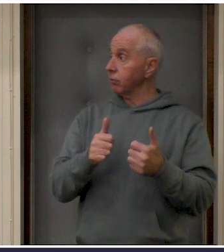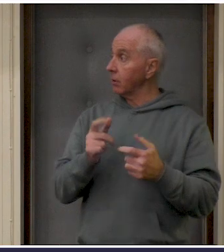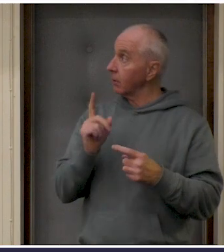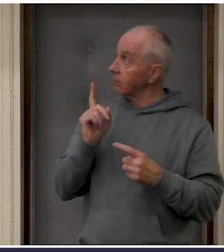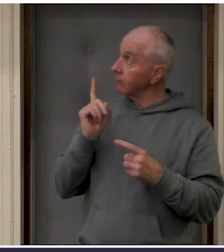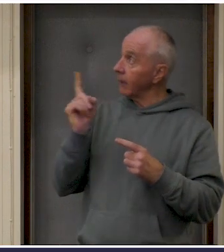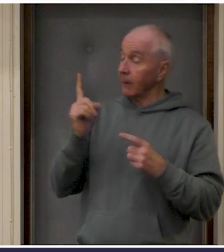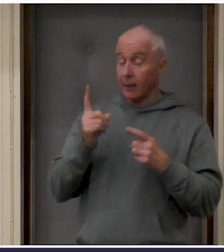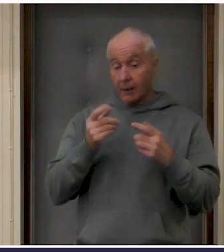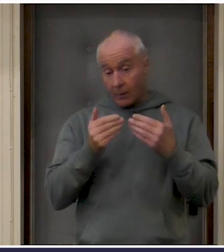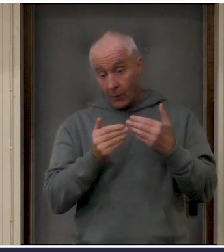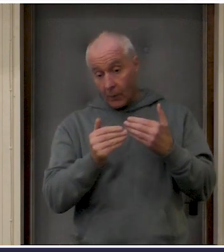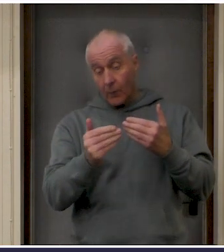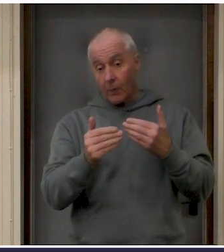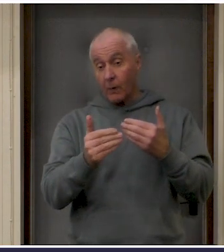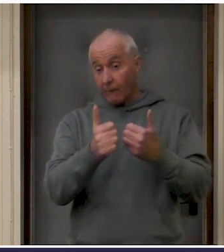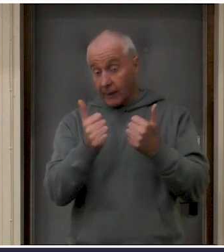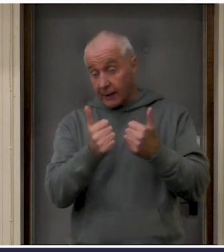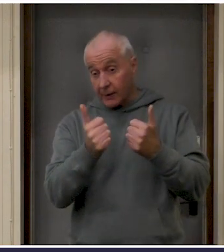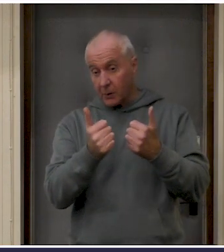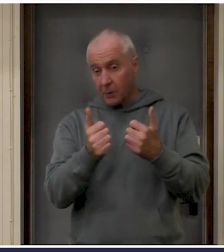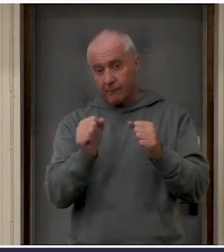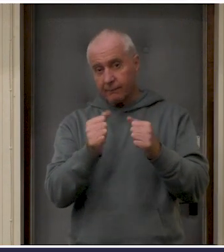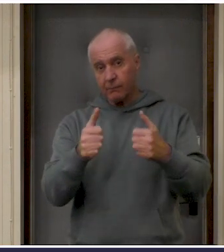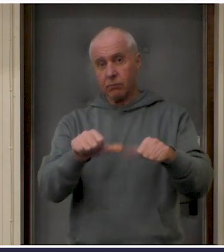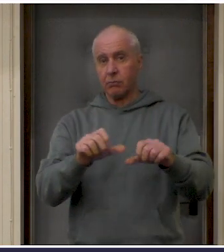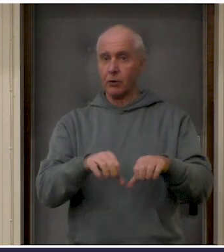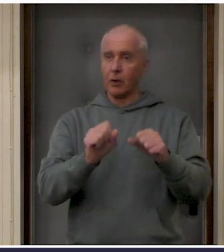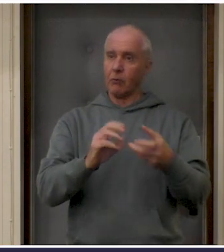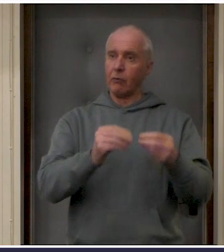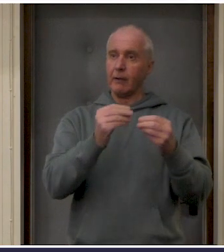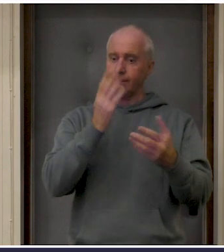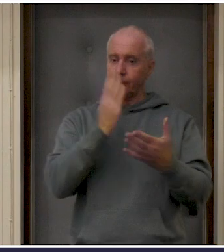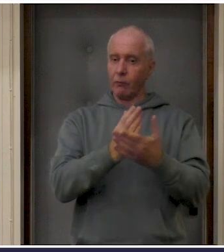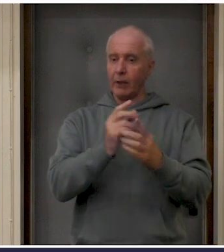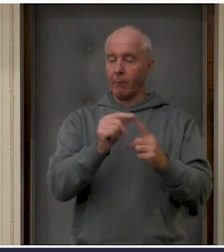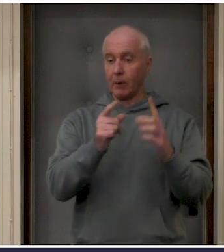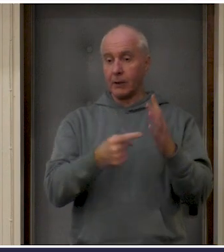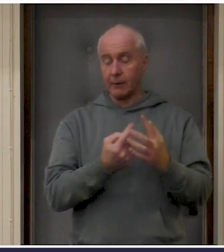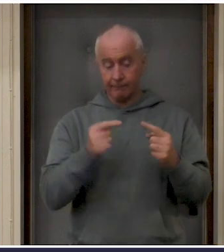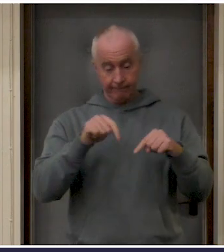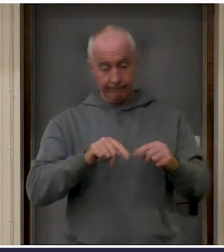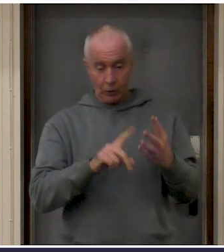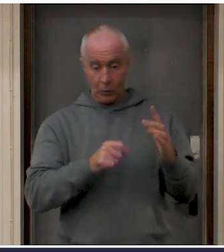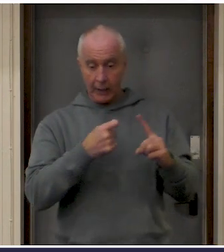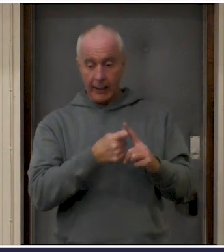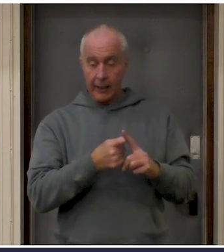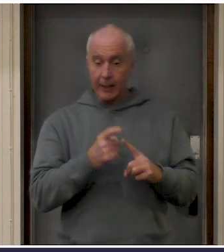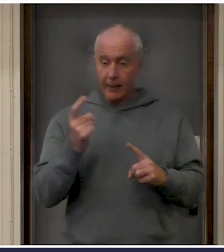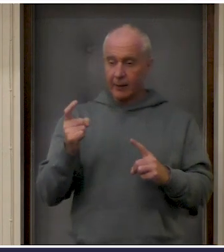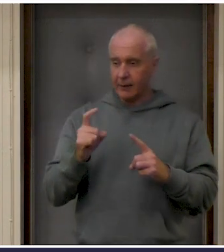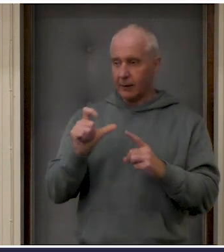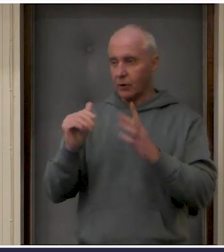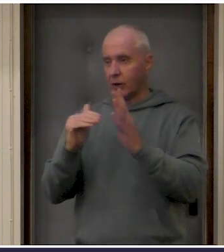final stages are starting to create real projects. So we've got one in the UK, we've got one in the Czech Republic,